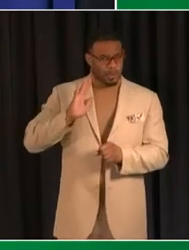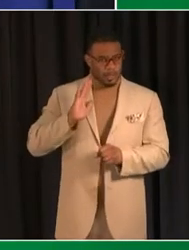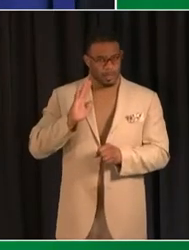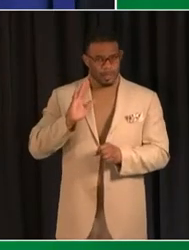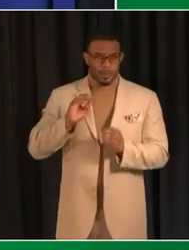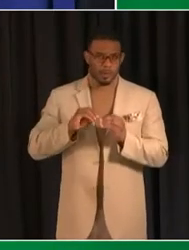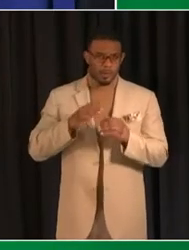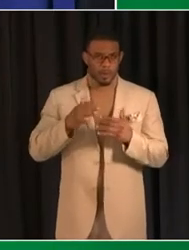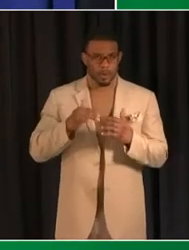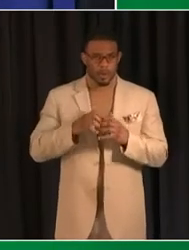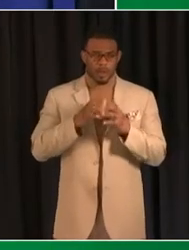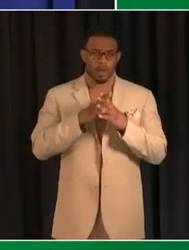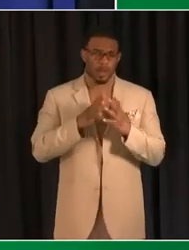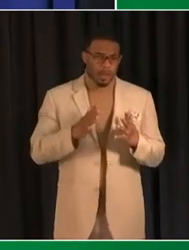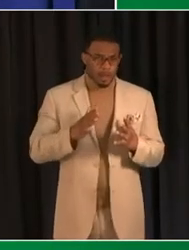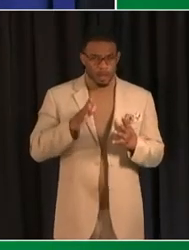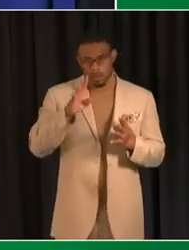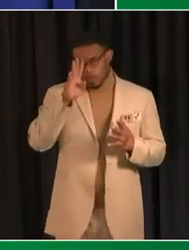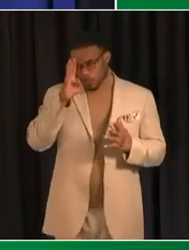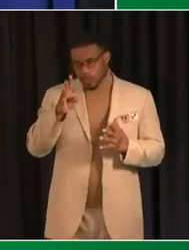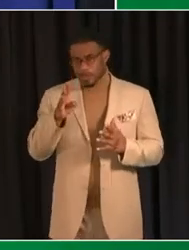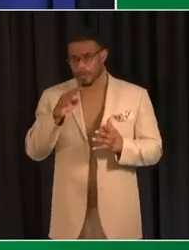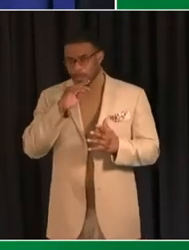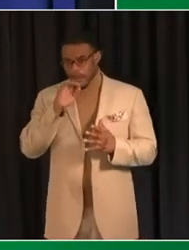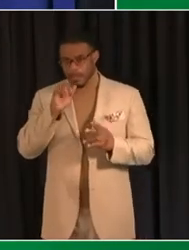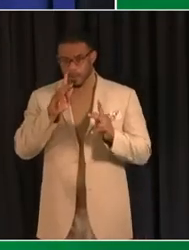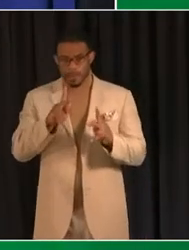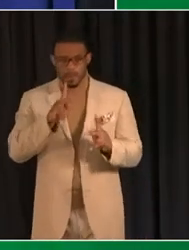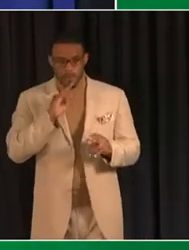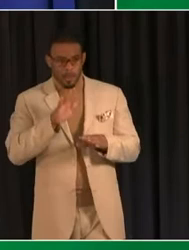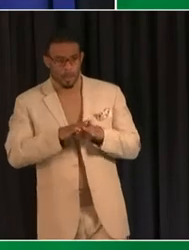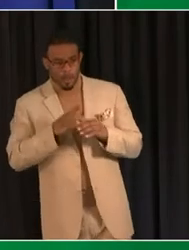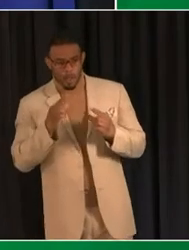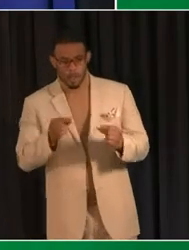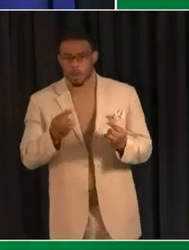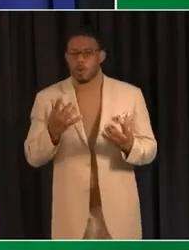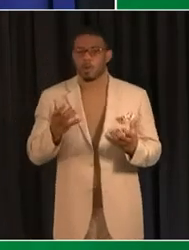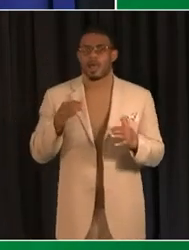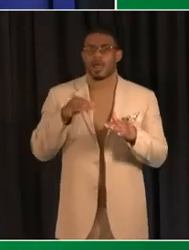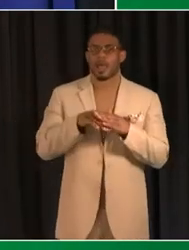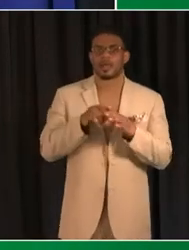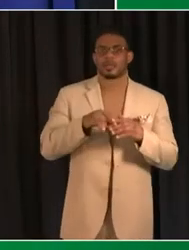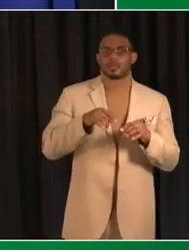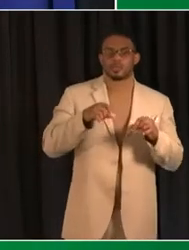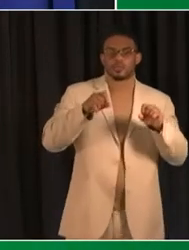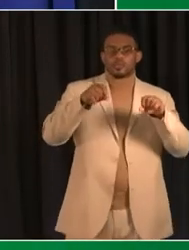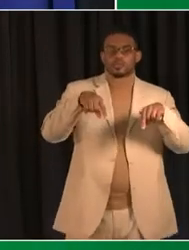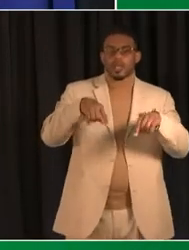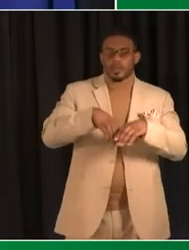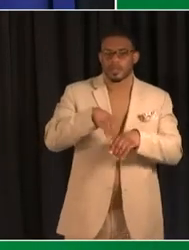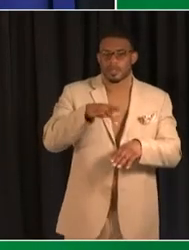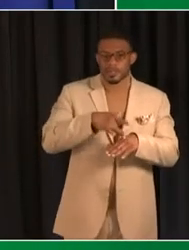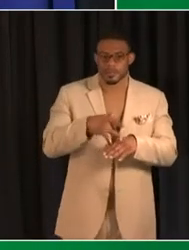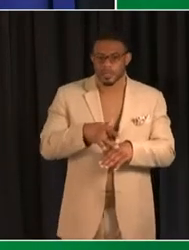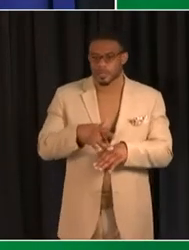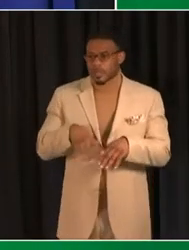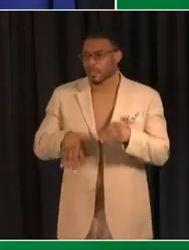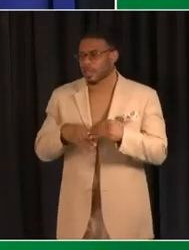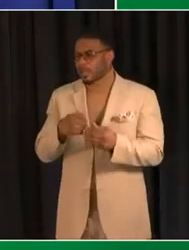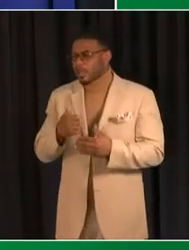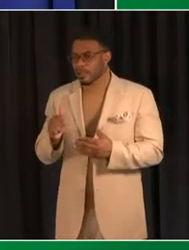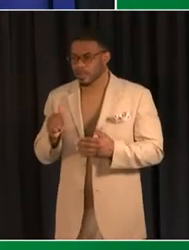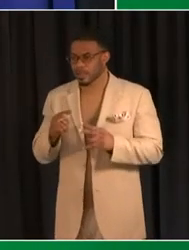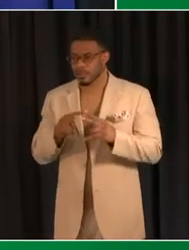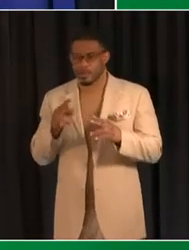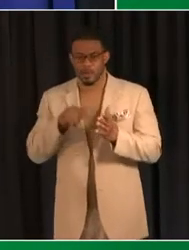user then, more of the entrepreneur, the creative, that person that was on the go, wanted access to drop-in space